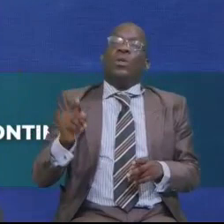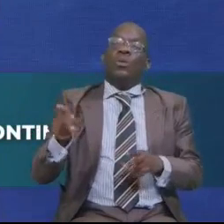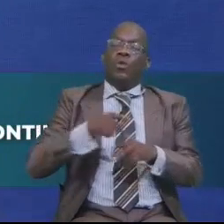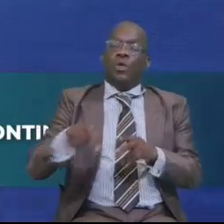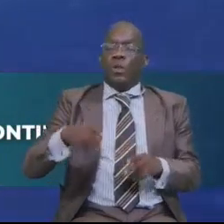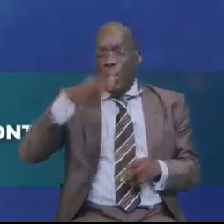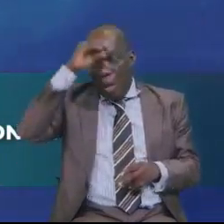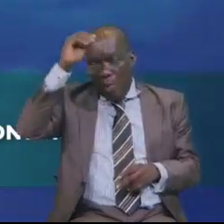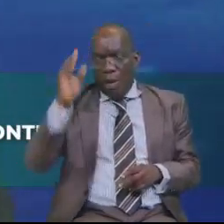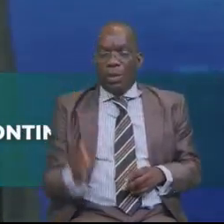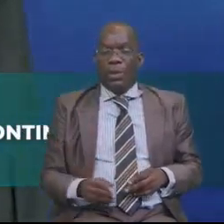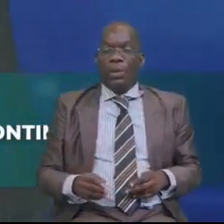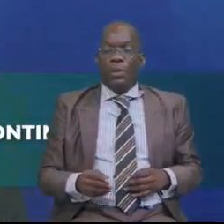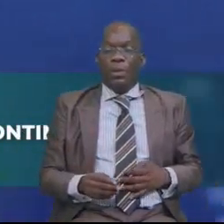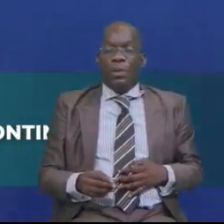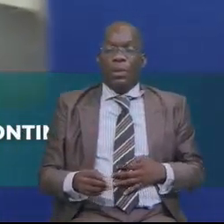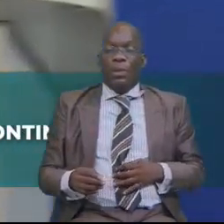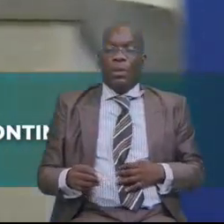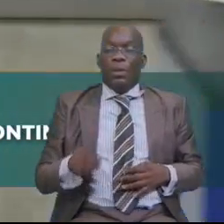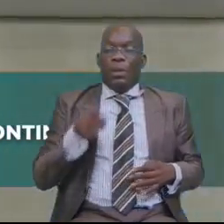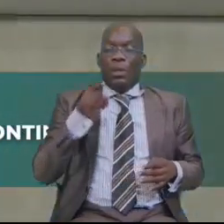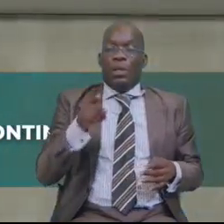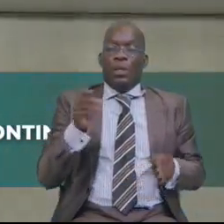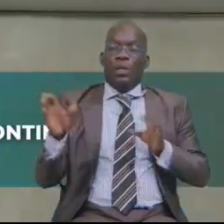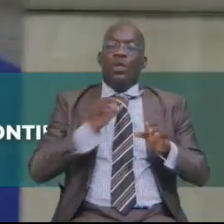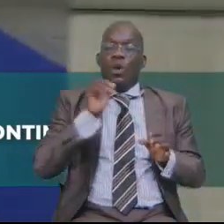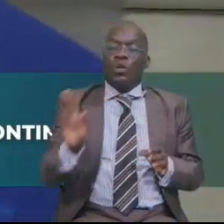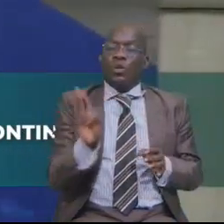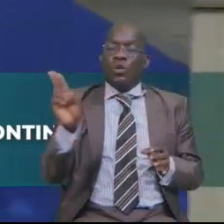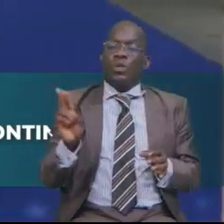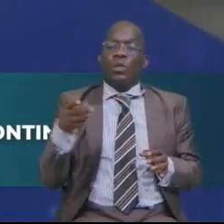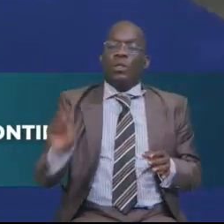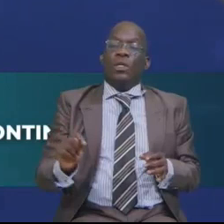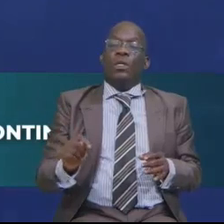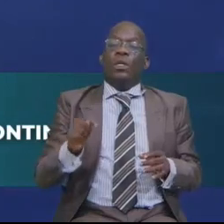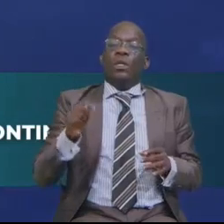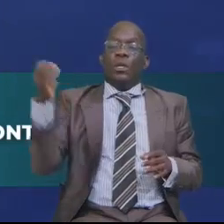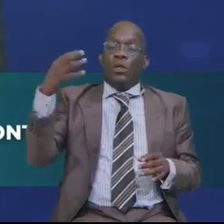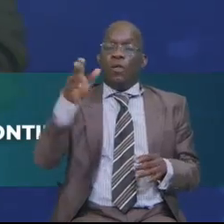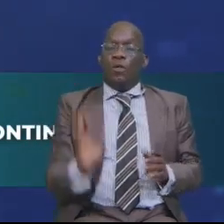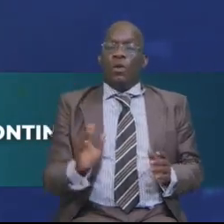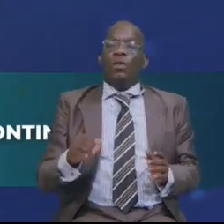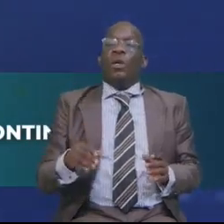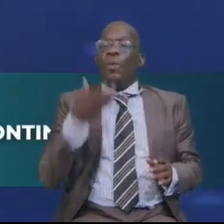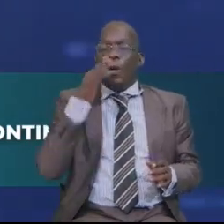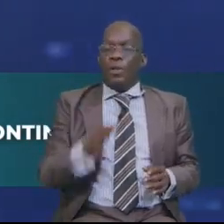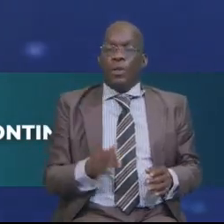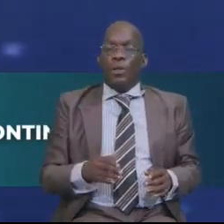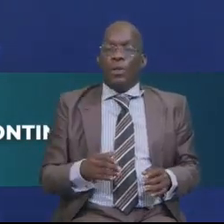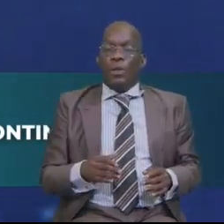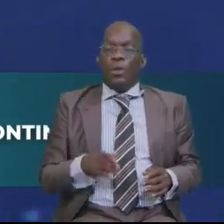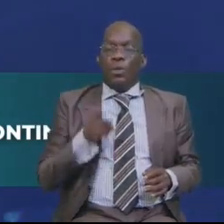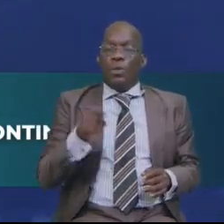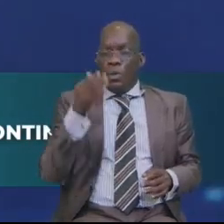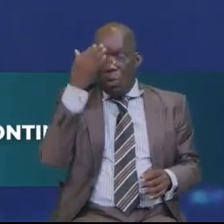man. And he wasn't misusing the grace of God. You know, all the injurious things he used to do and